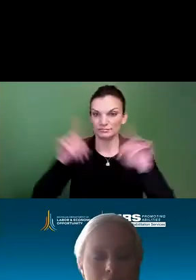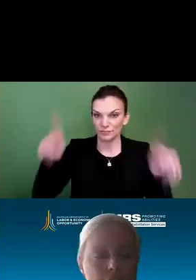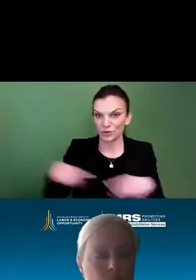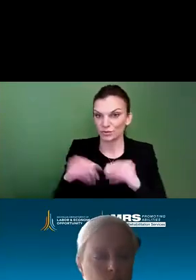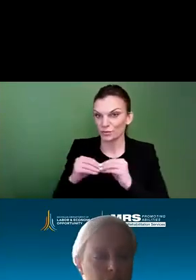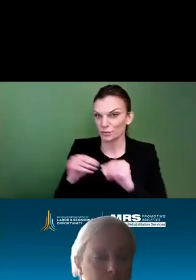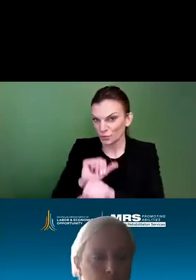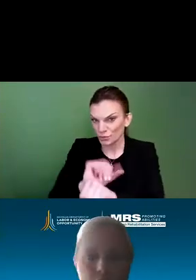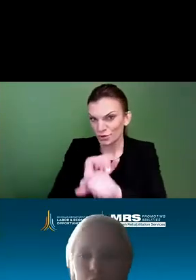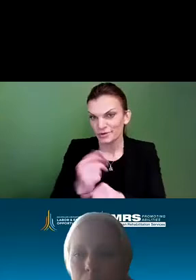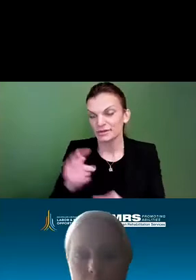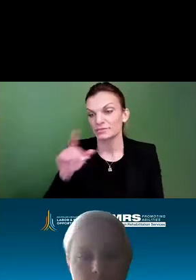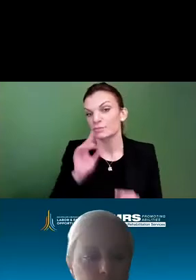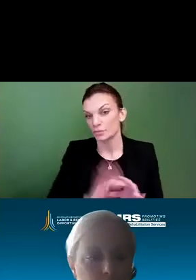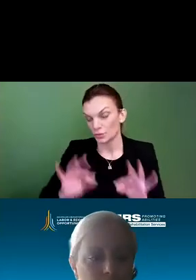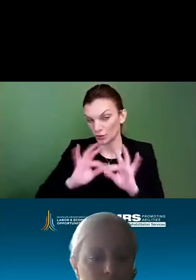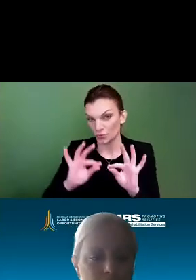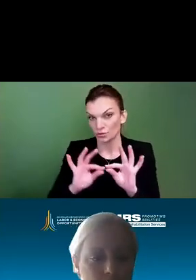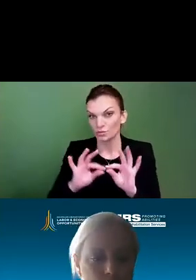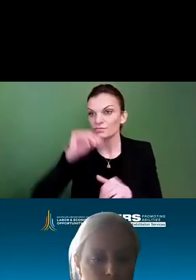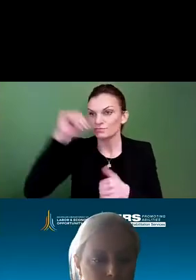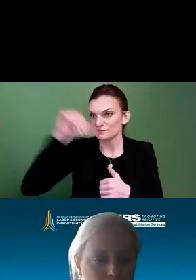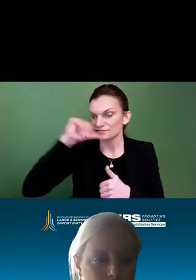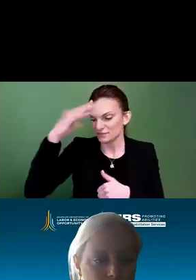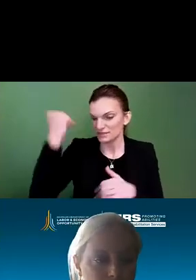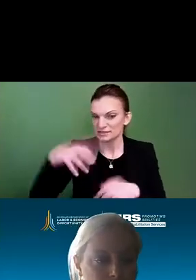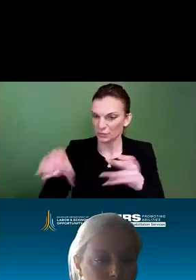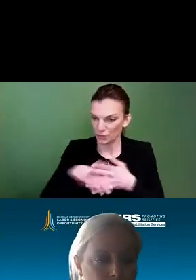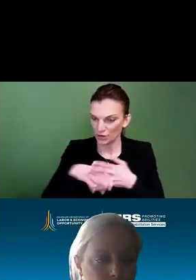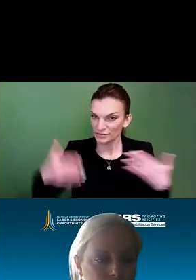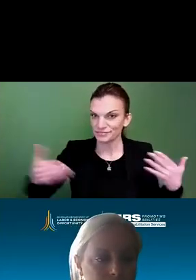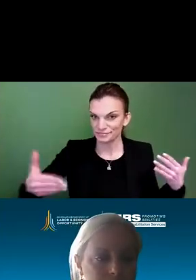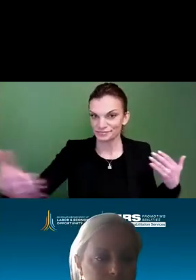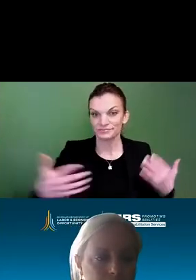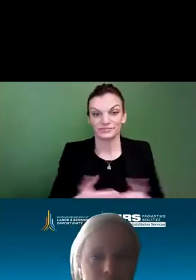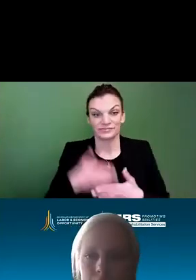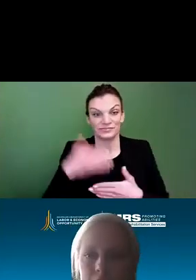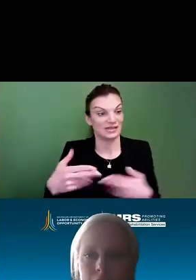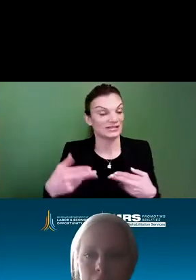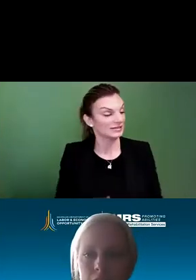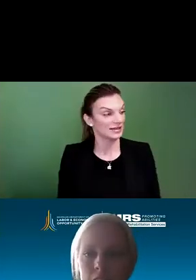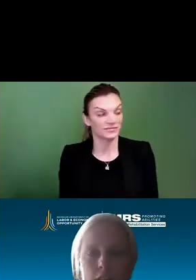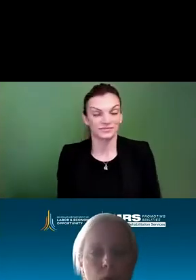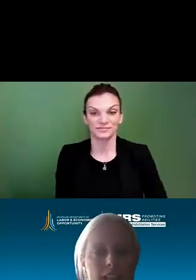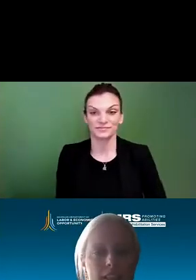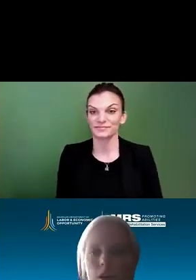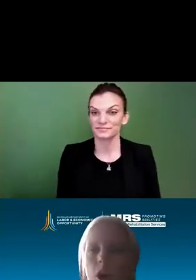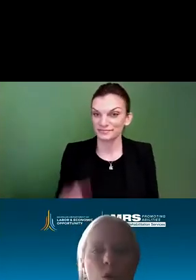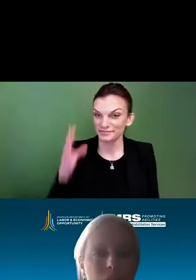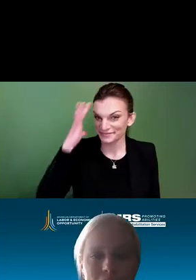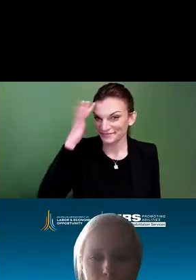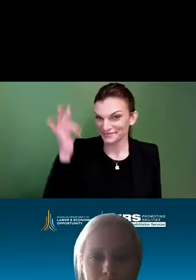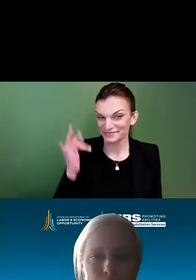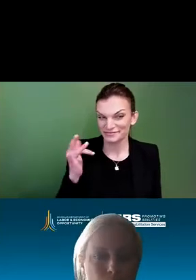increased. So it's really important to remember to take those breaks. Next slide. So why is